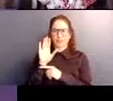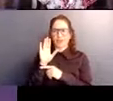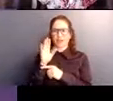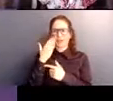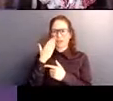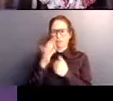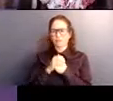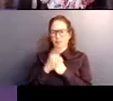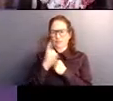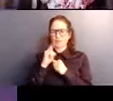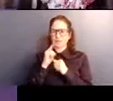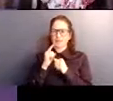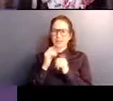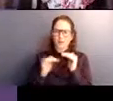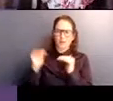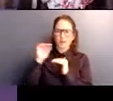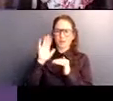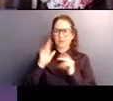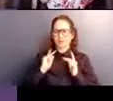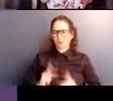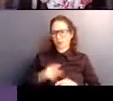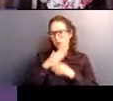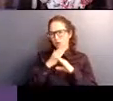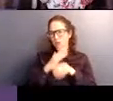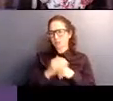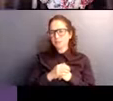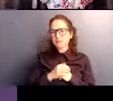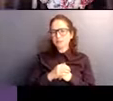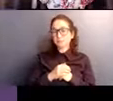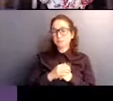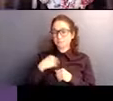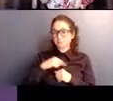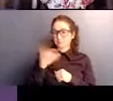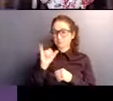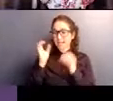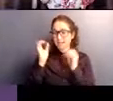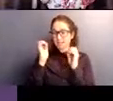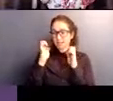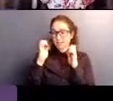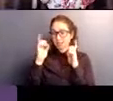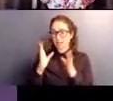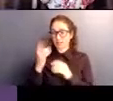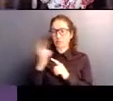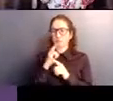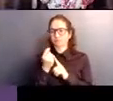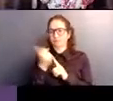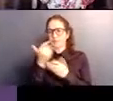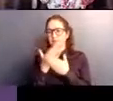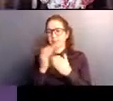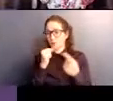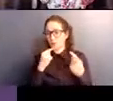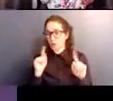their overcoming their physical barriers. So we as educators are always eliminating the things that don't work.